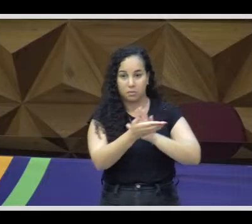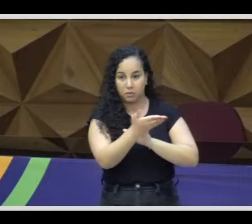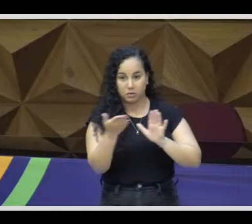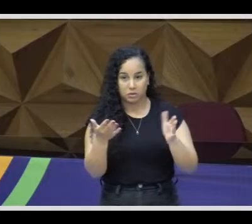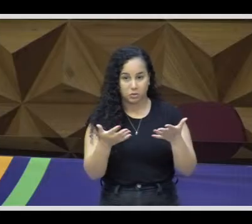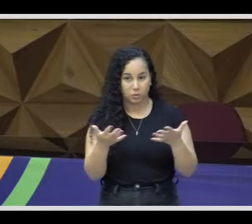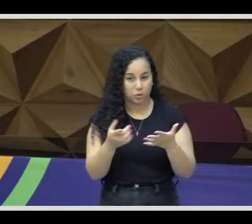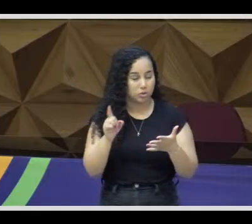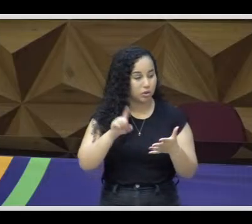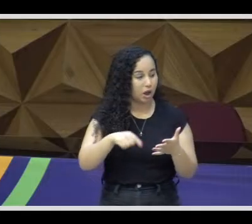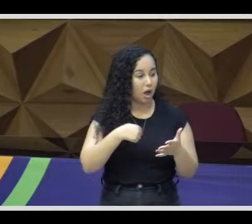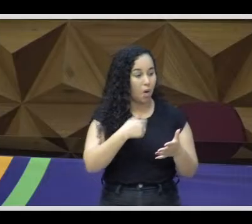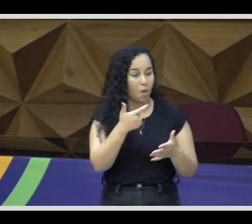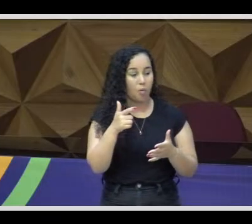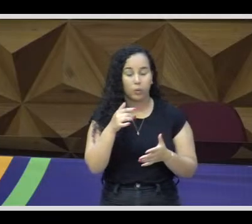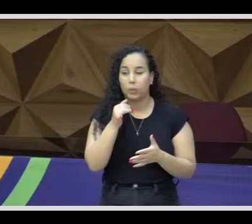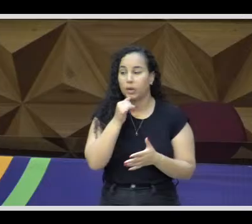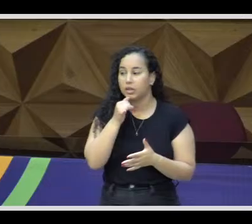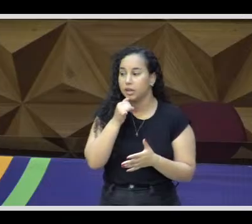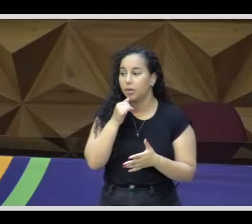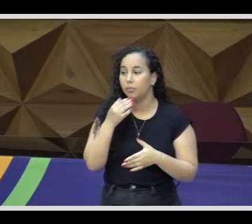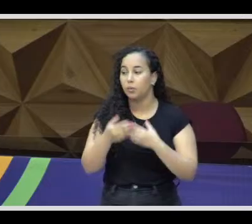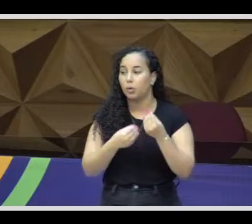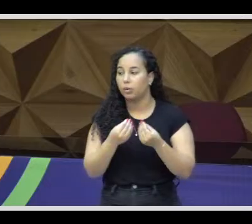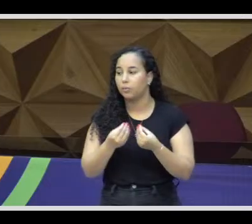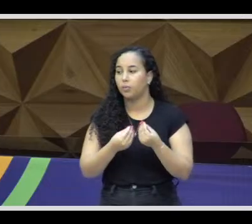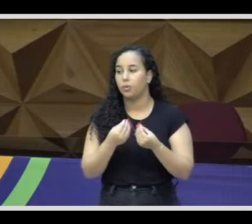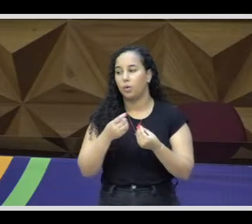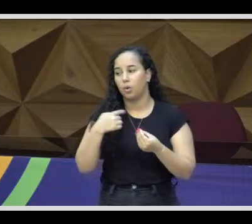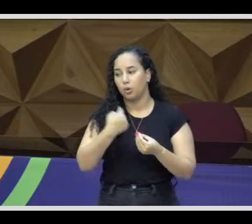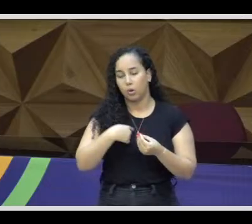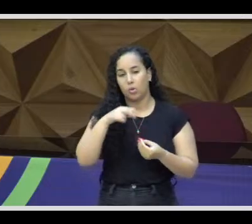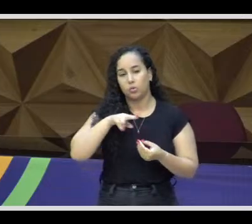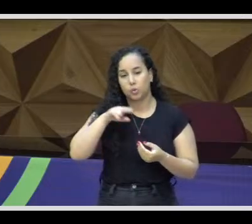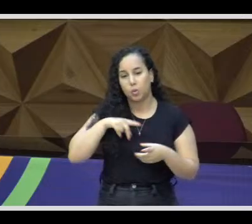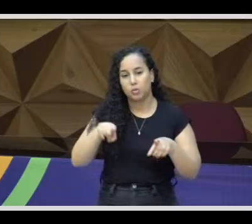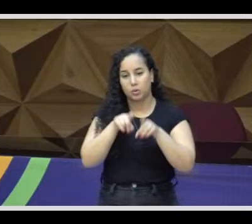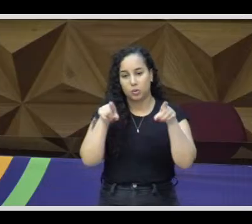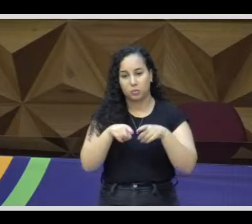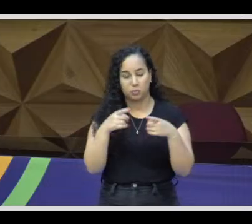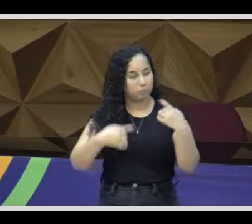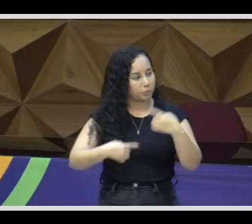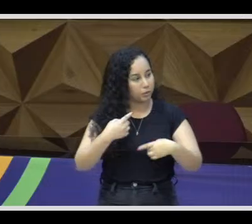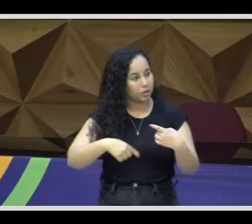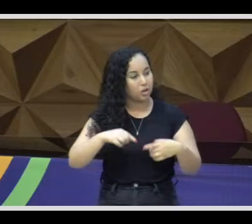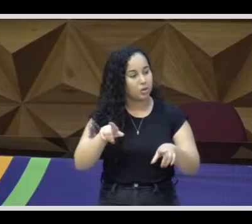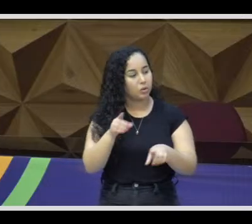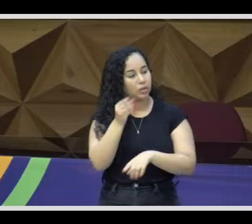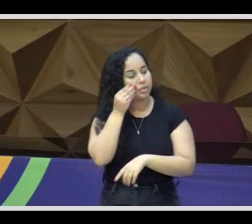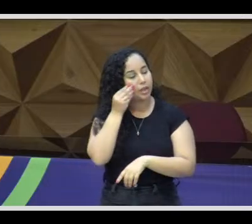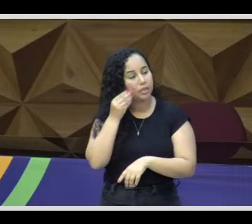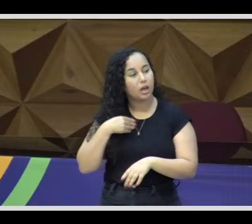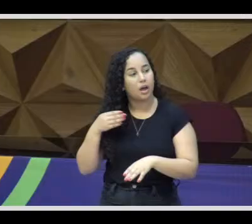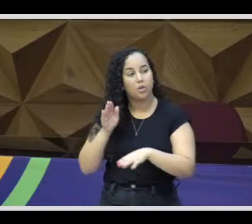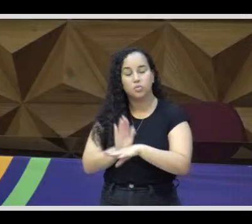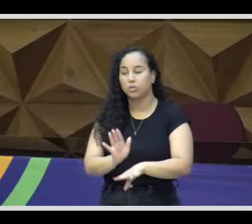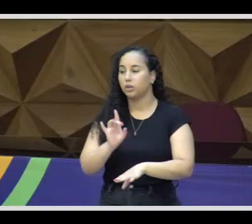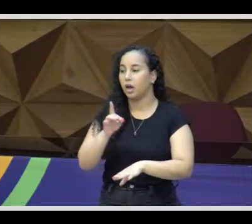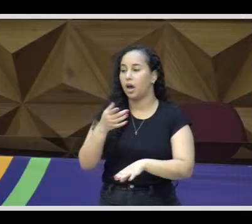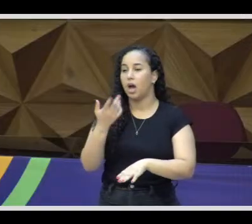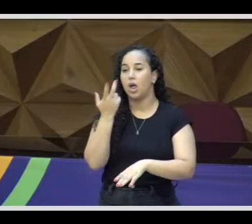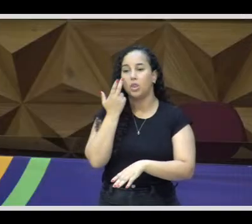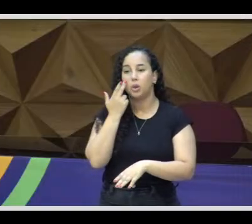It's another example of how we use computational political science right now to try to help